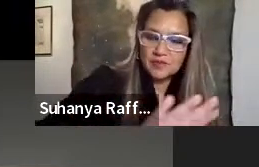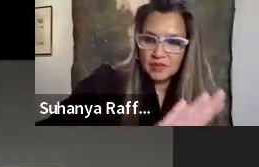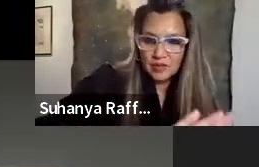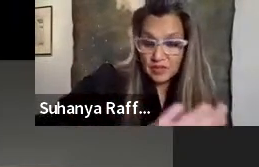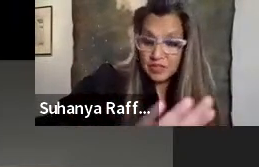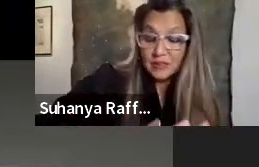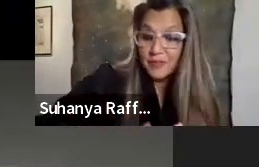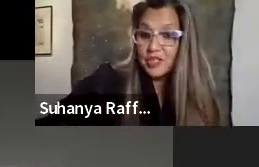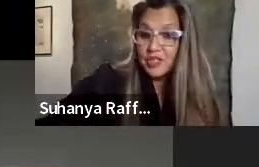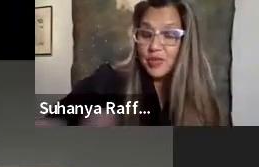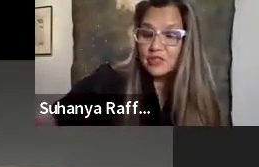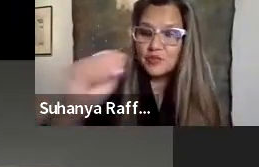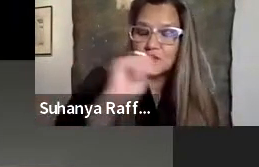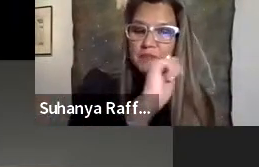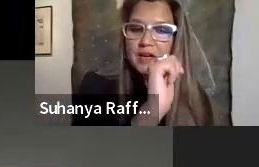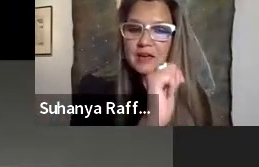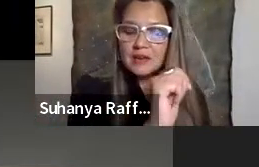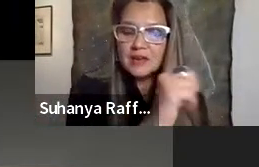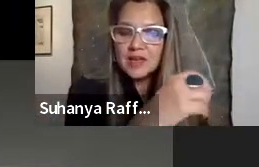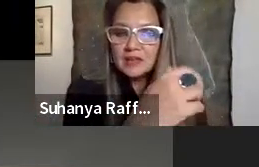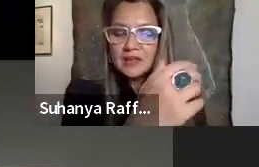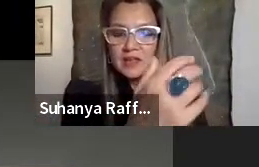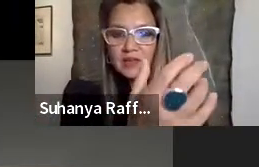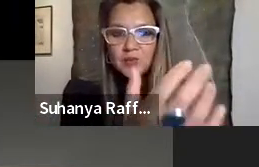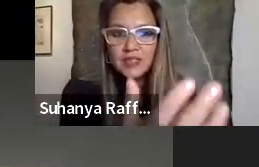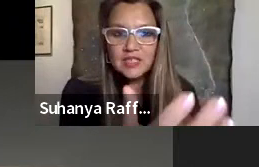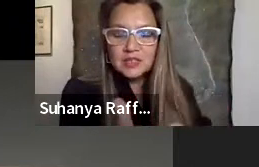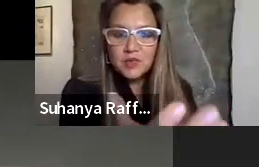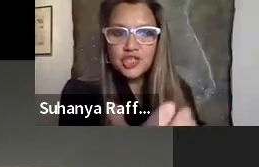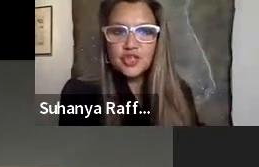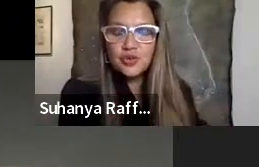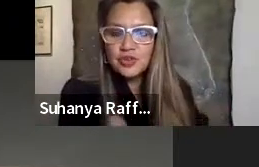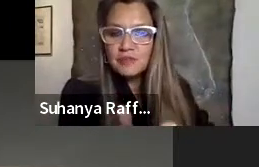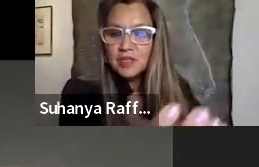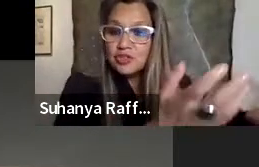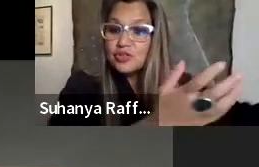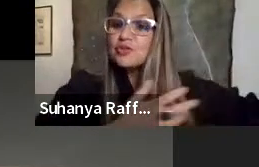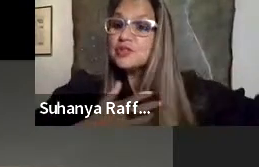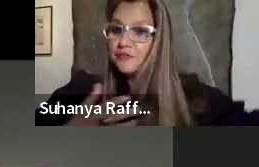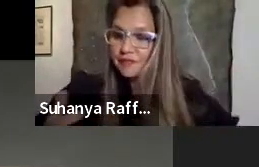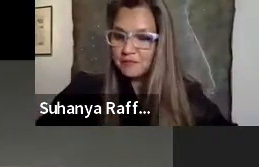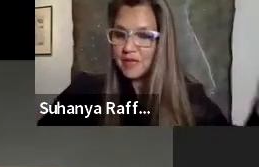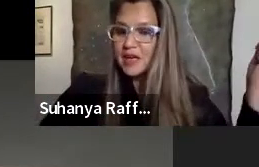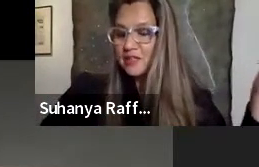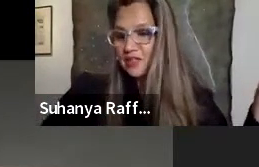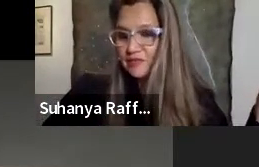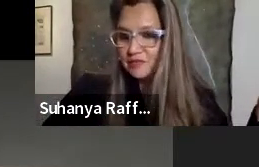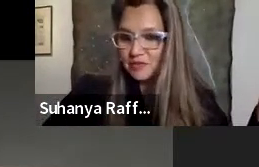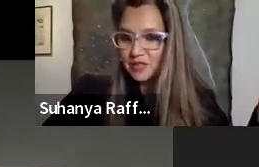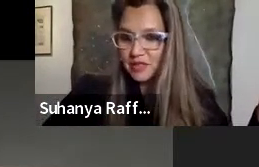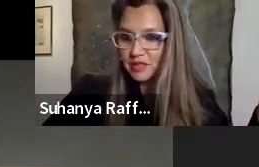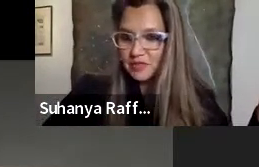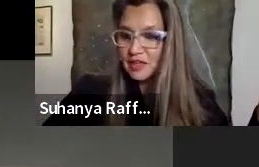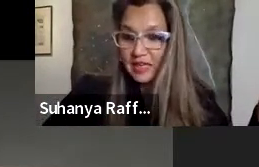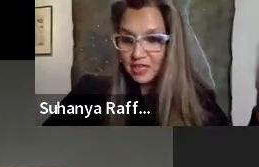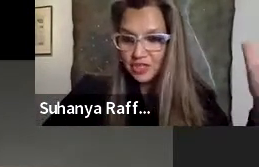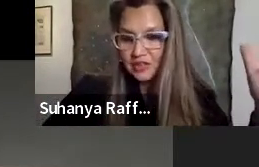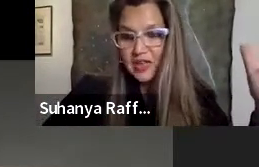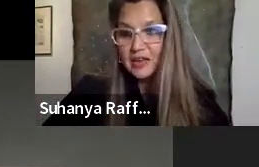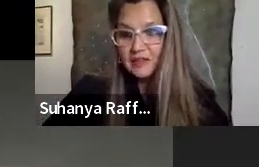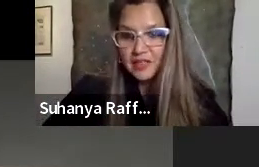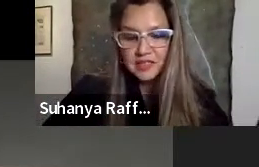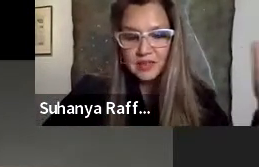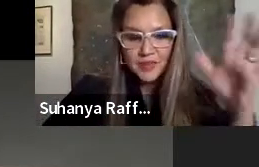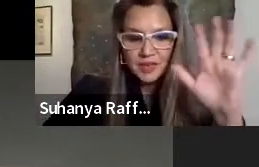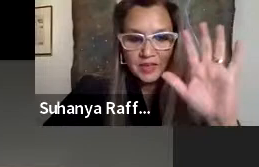have a suite of work by her, and we show them in 2 different parts of the museum's